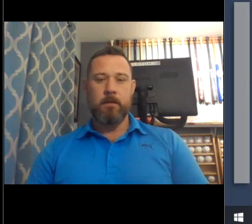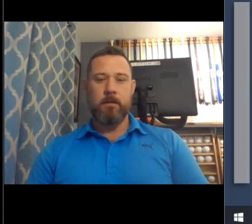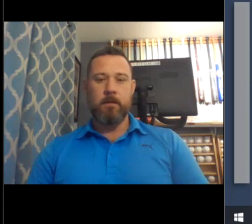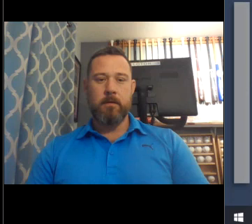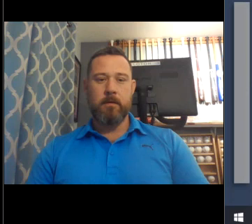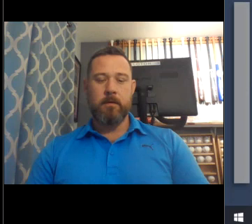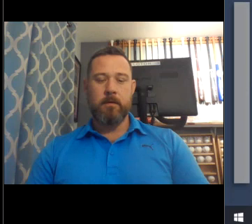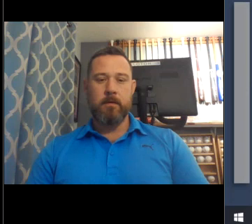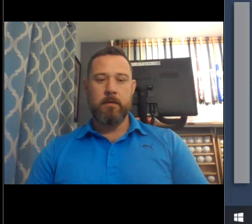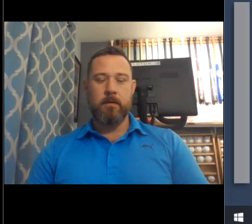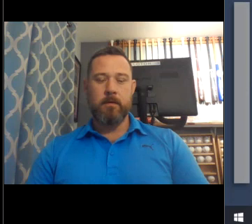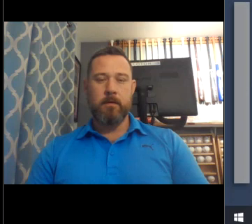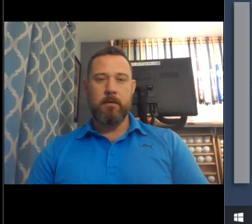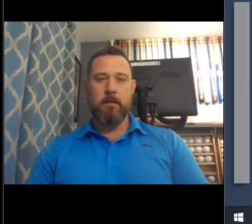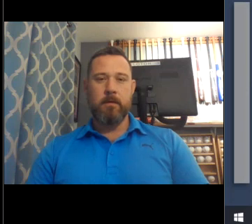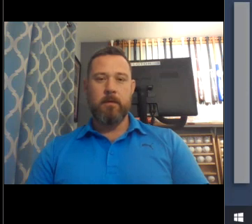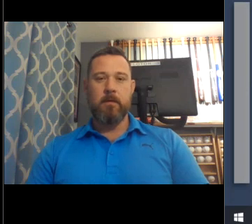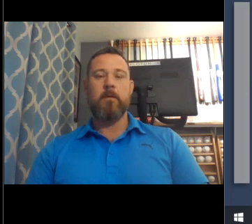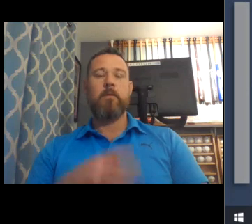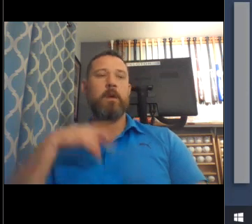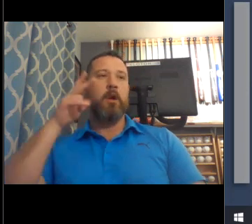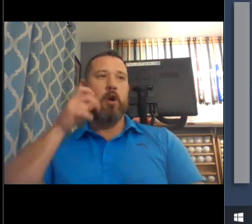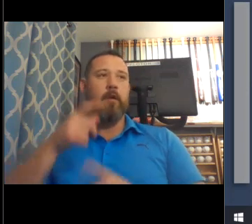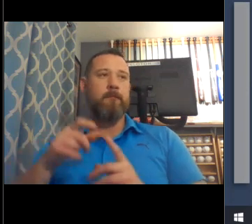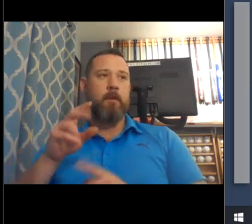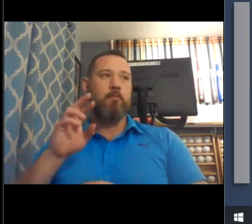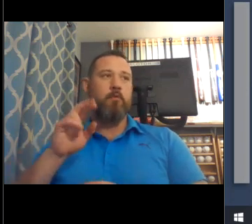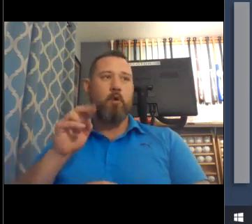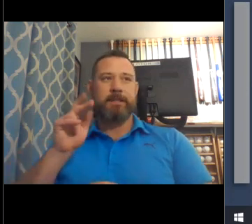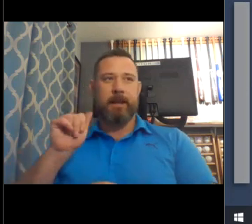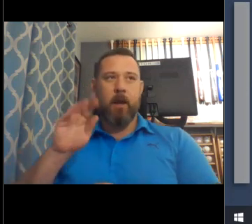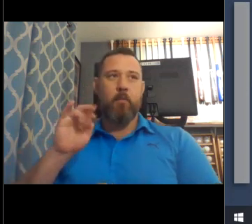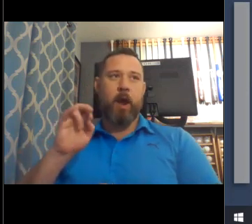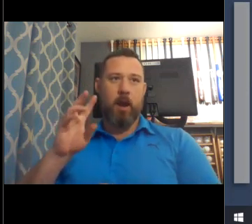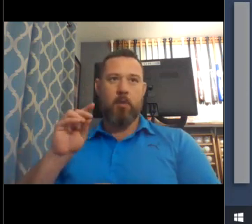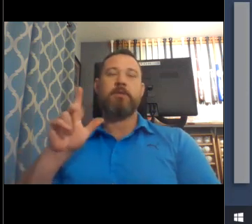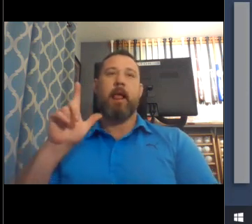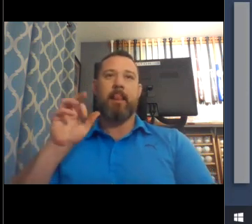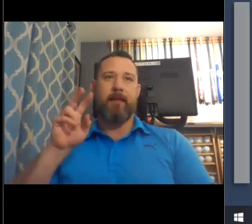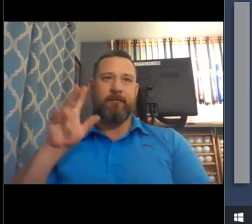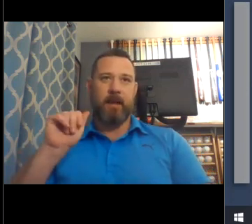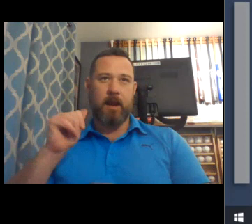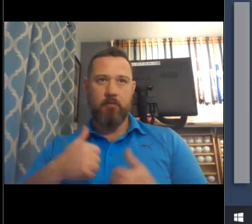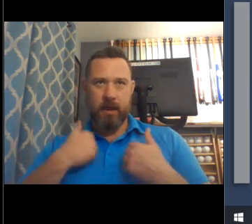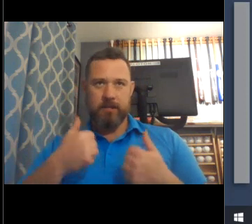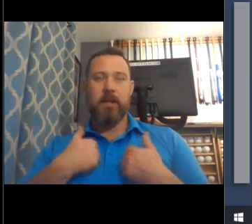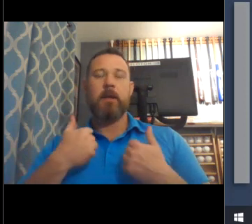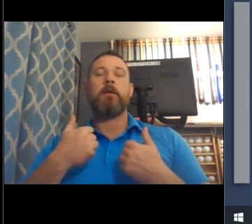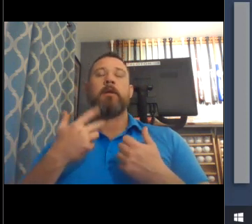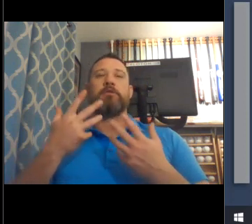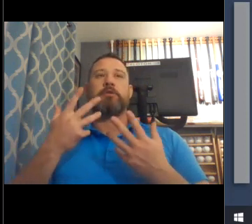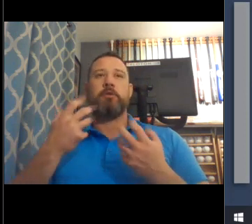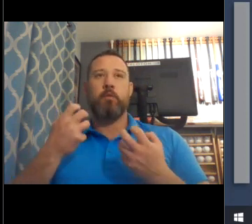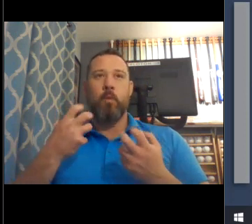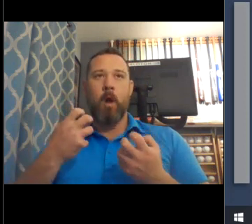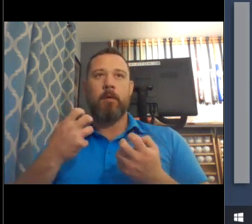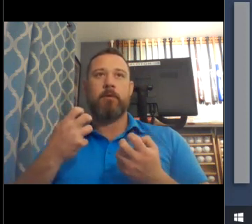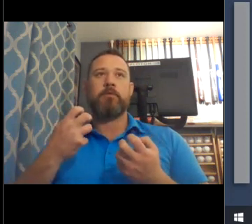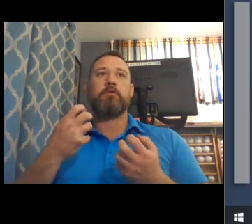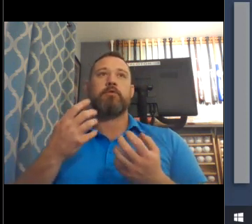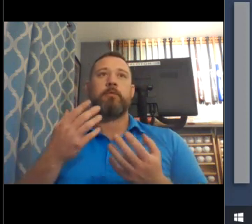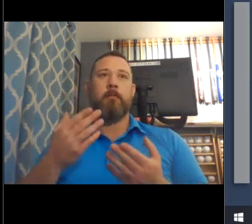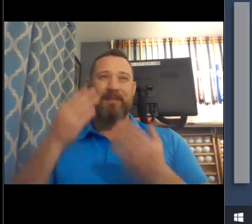Gracias. We heard from Rosina Bueno. She's a La Vina resident as well, and she wanted to uplift that